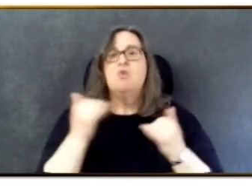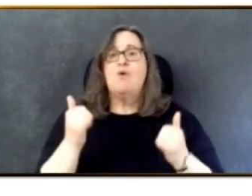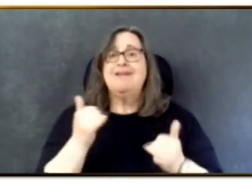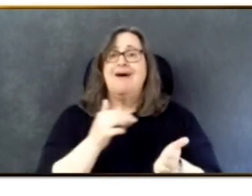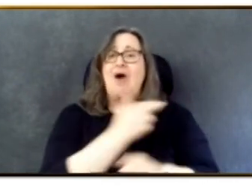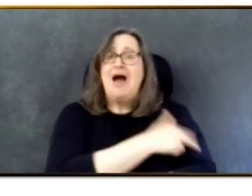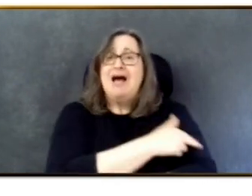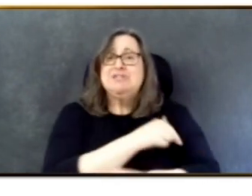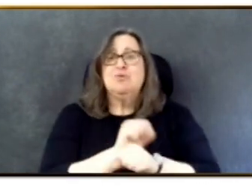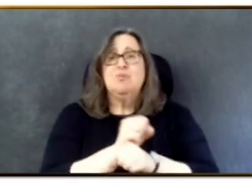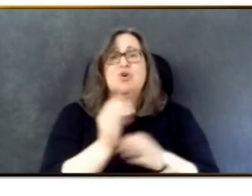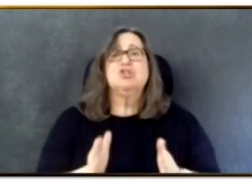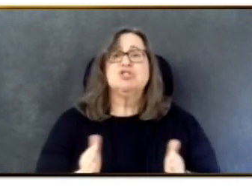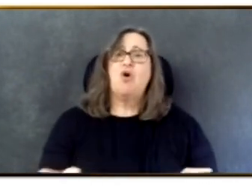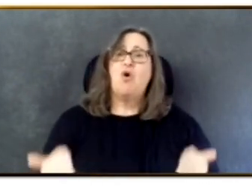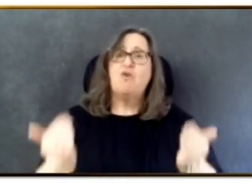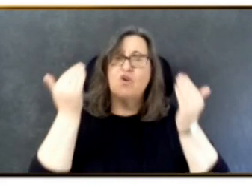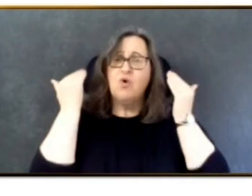all the hospital